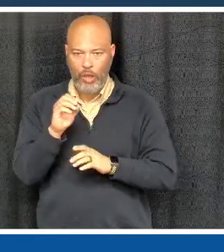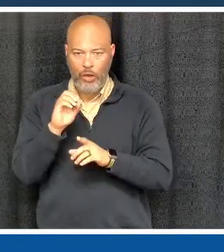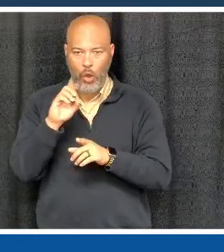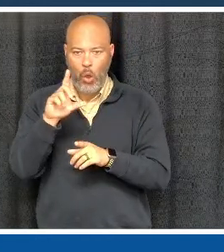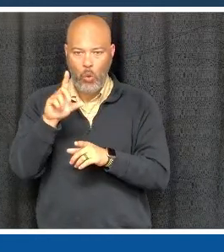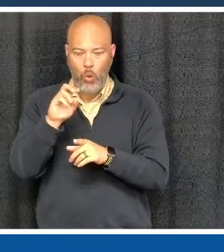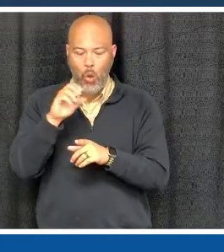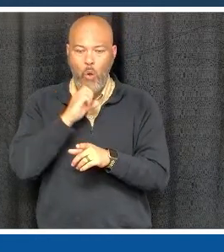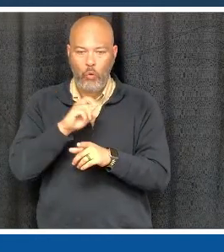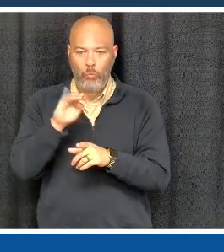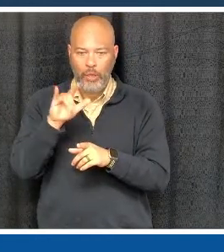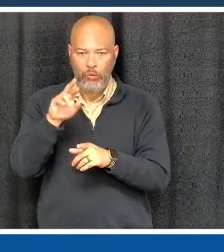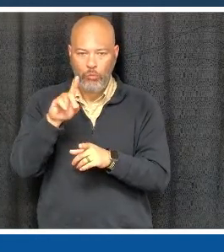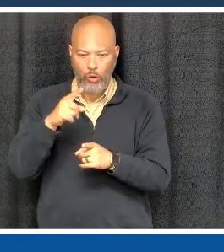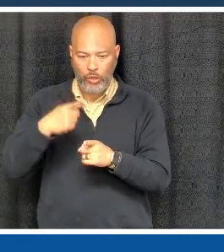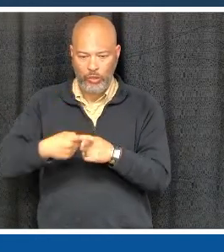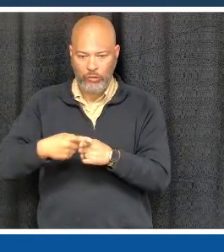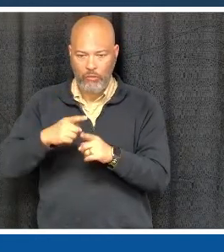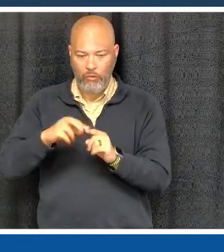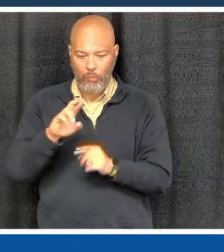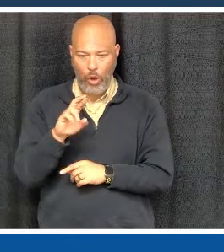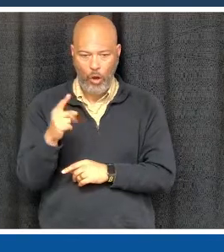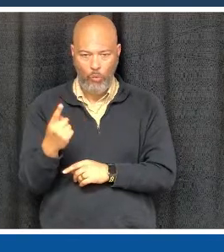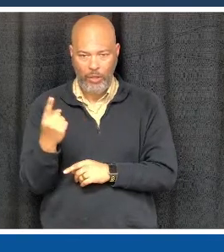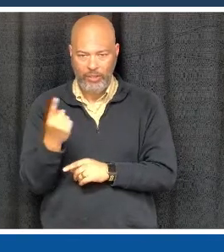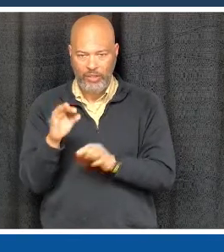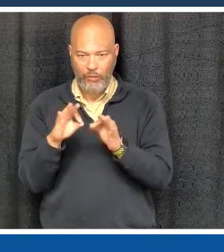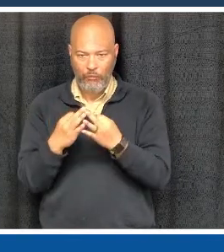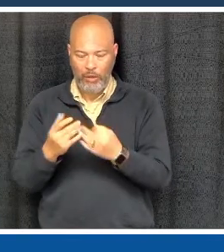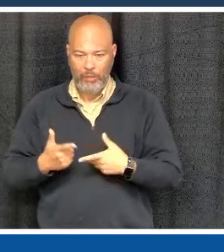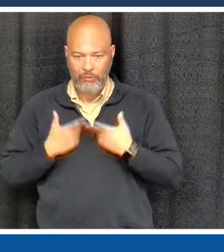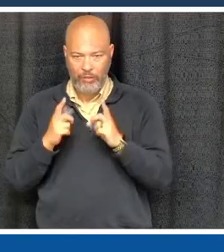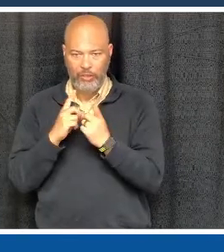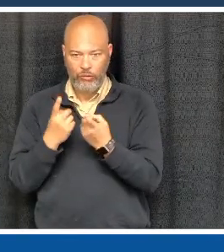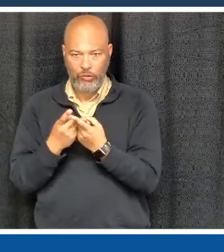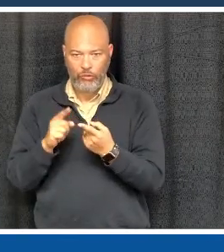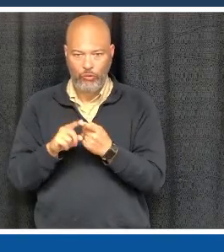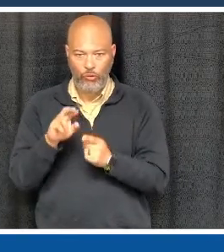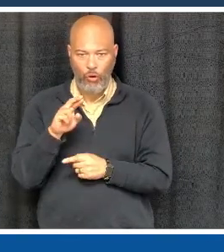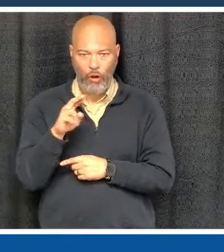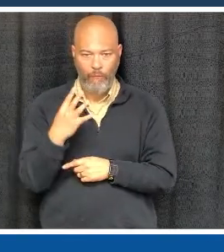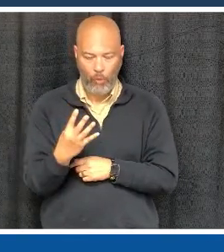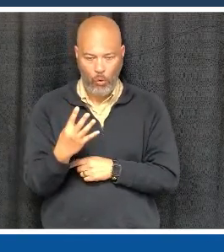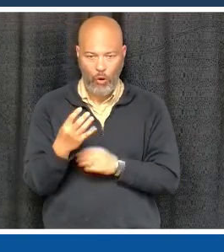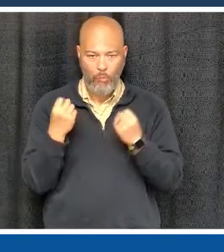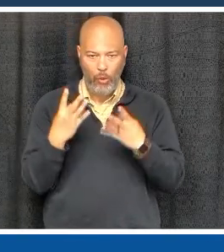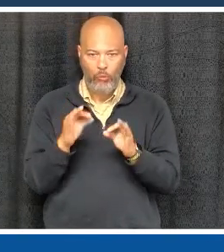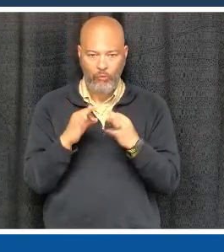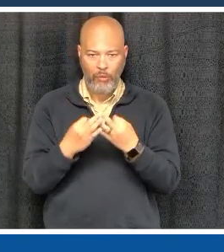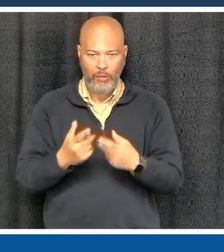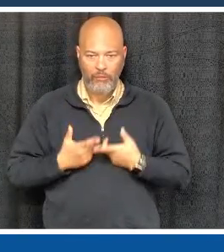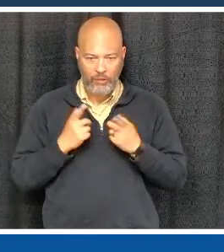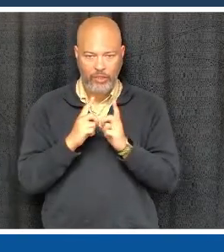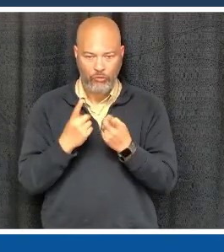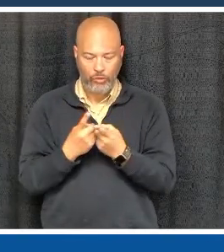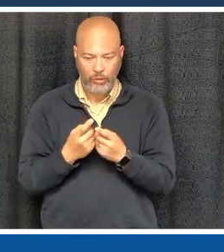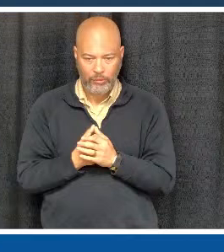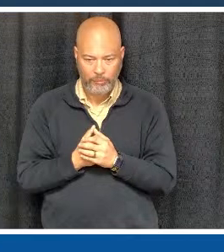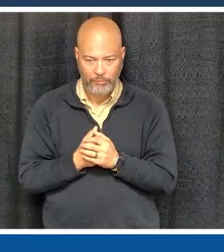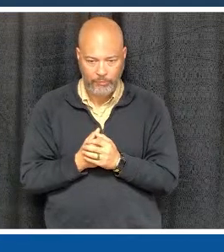Mill Road intersection from R1 Single Family Residential District to R4 Multiple Family Residential